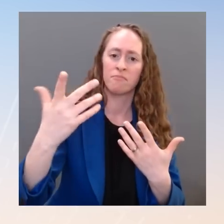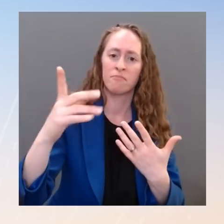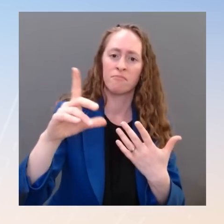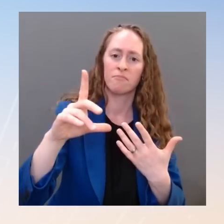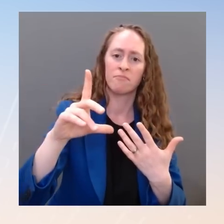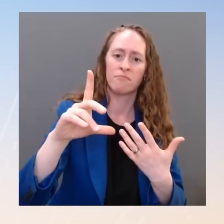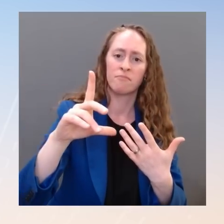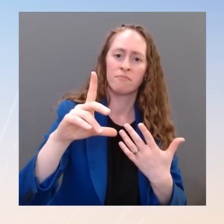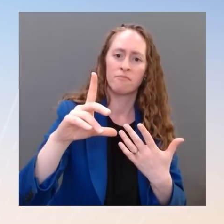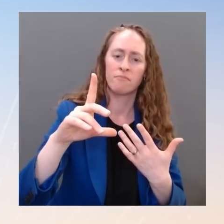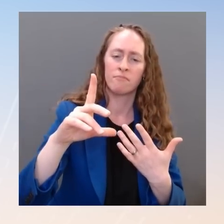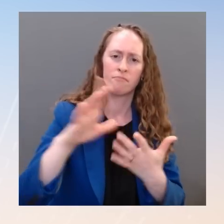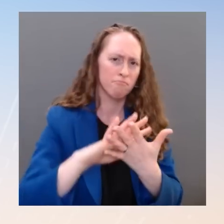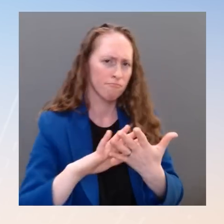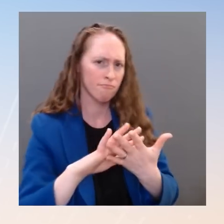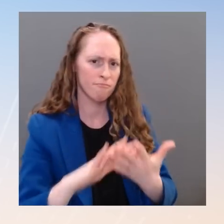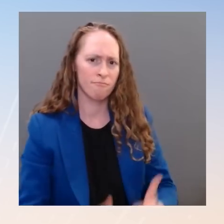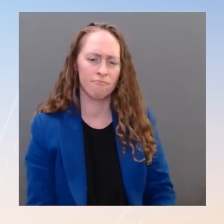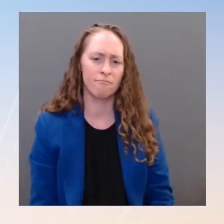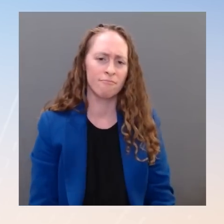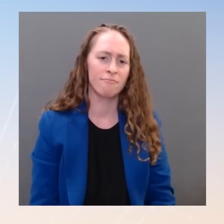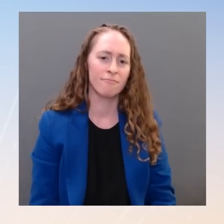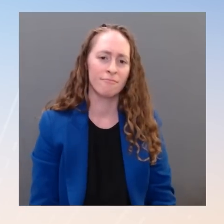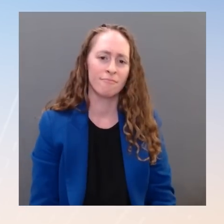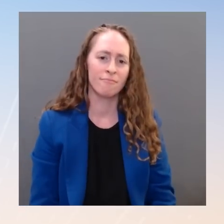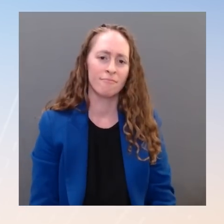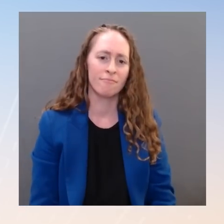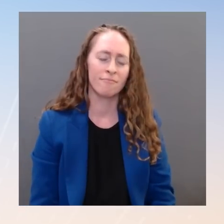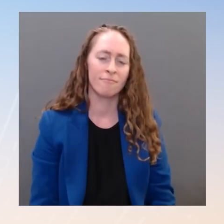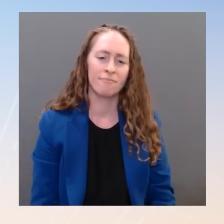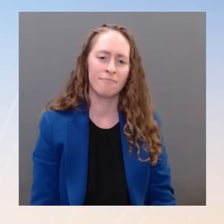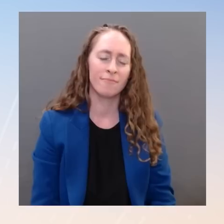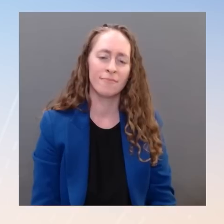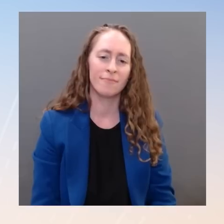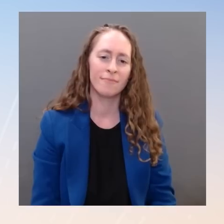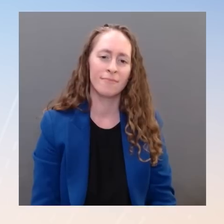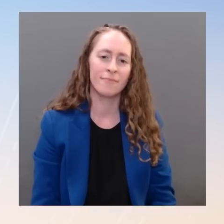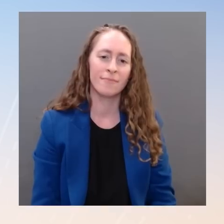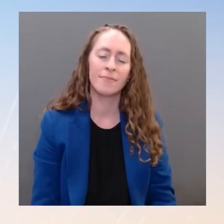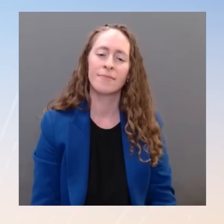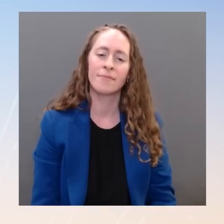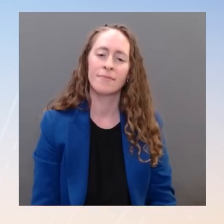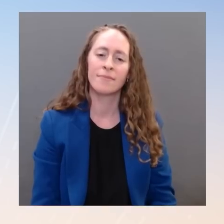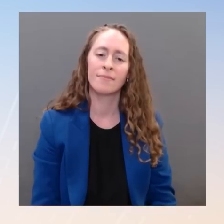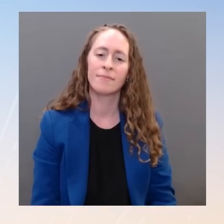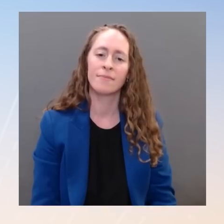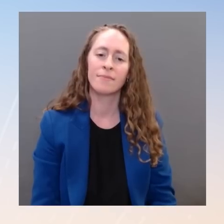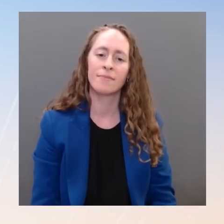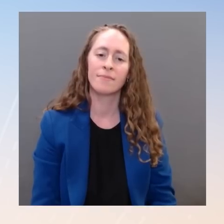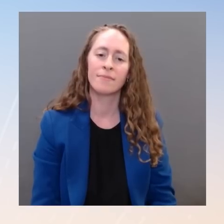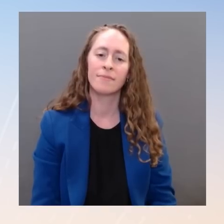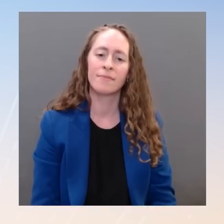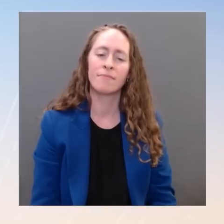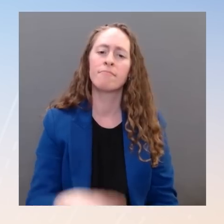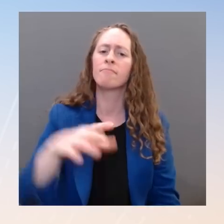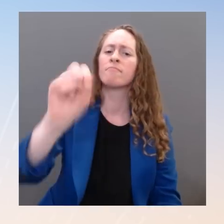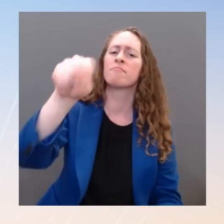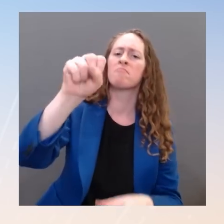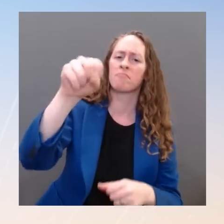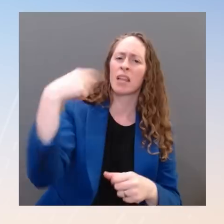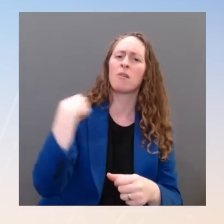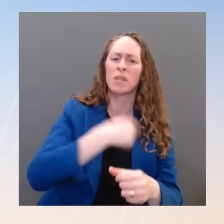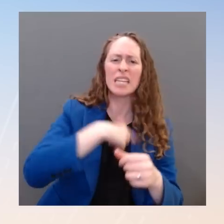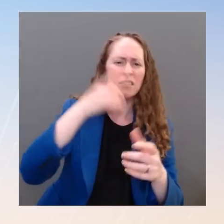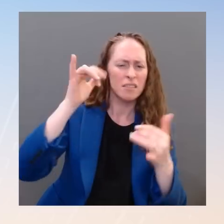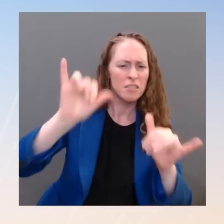done. I mean, we did this on a fiscal year basis because that seemed to make sense, of course, and also because we wanted to do it over the long term